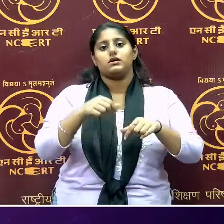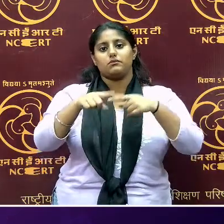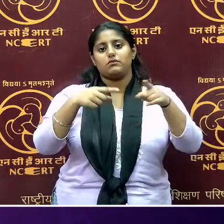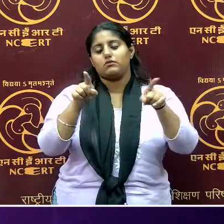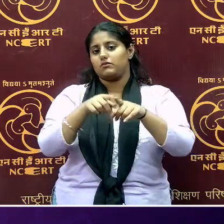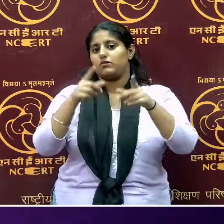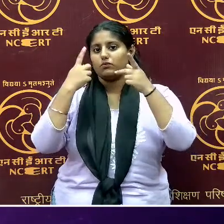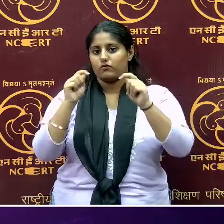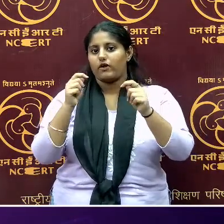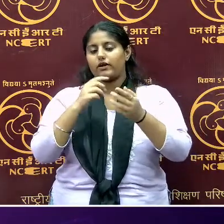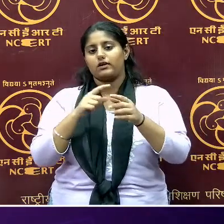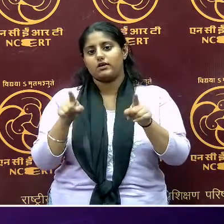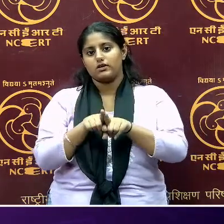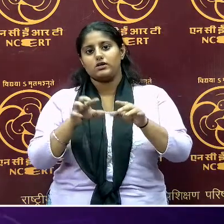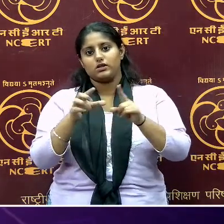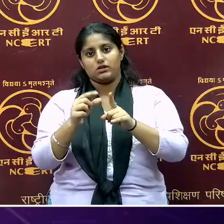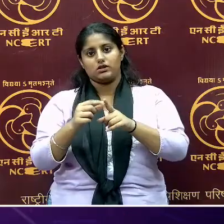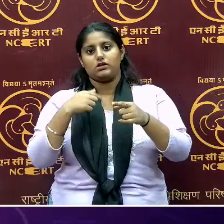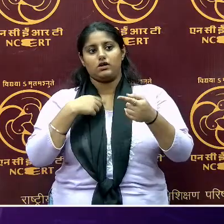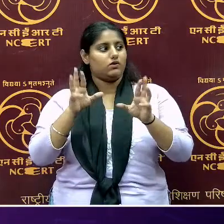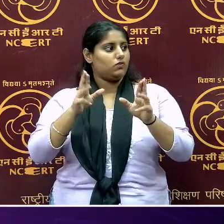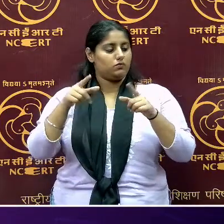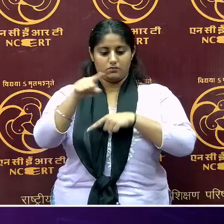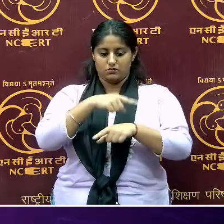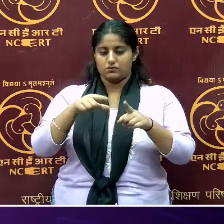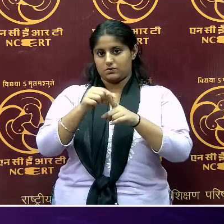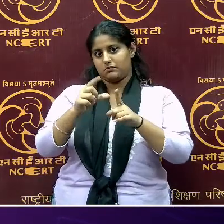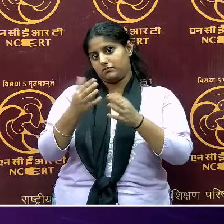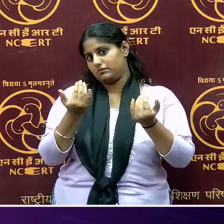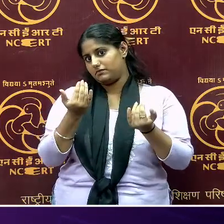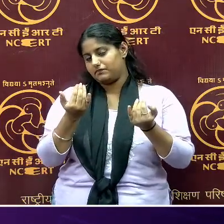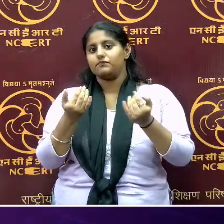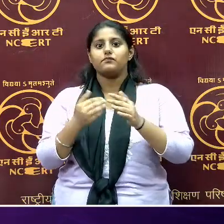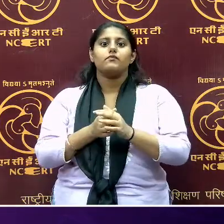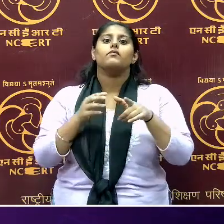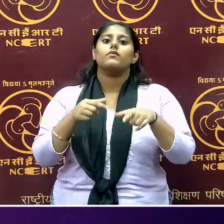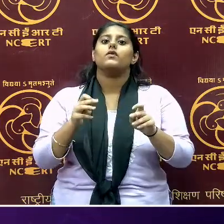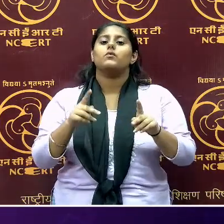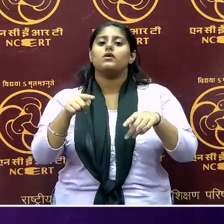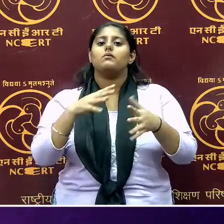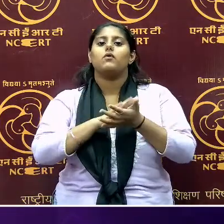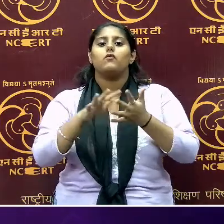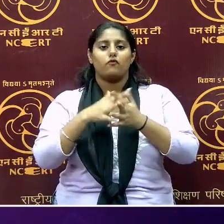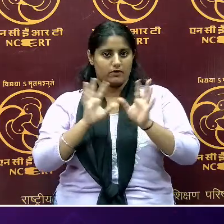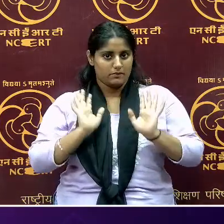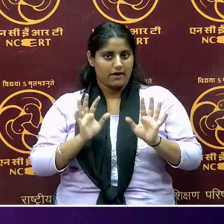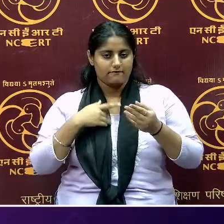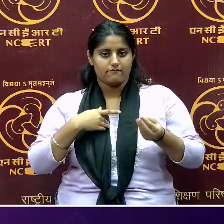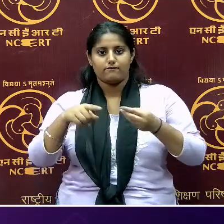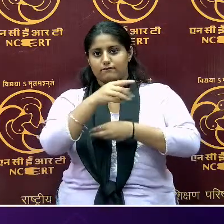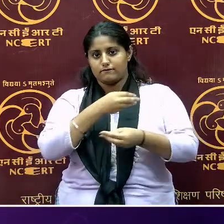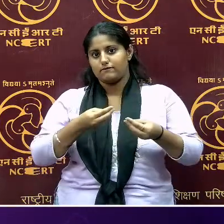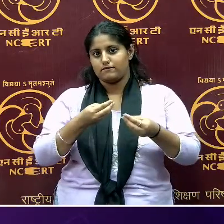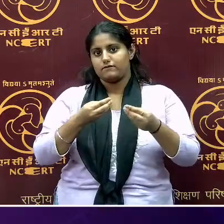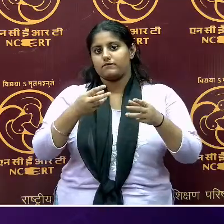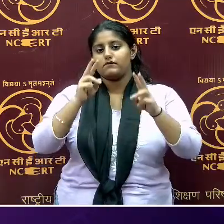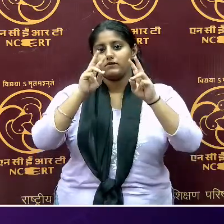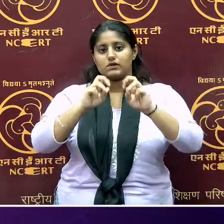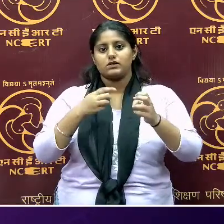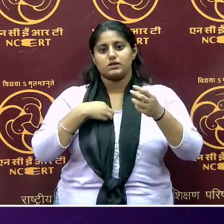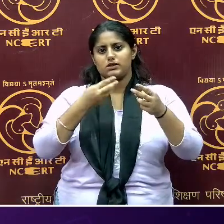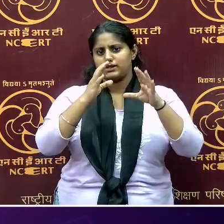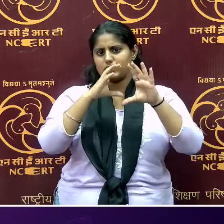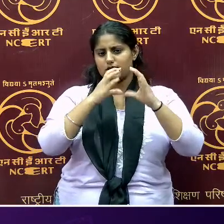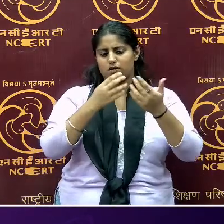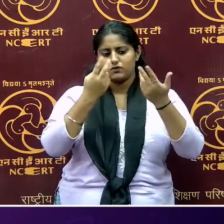these questions. I hope you will be able to do them, and we have homework for you. We can find something in the